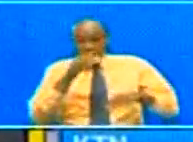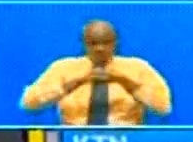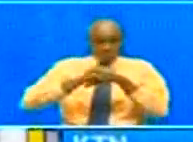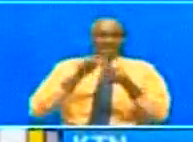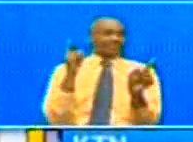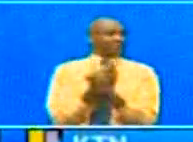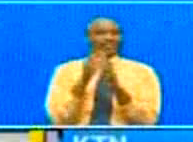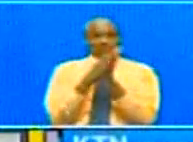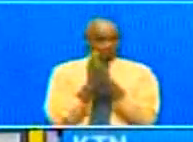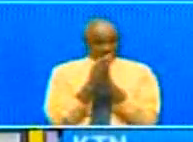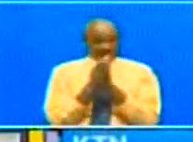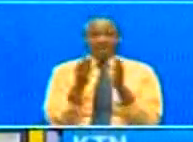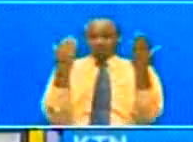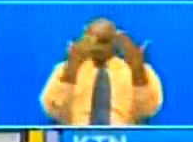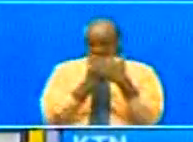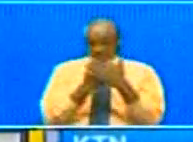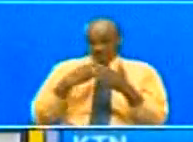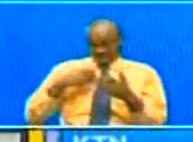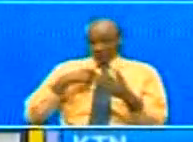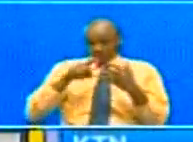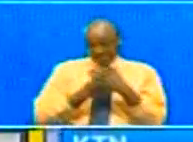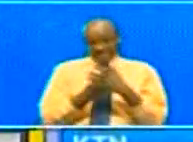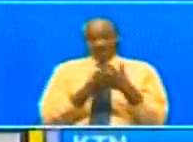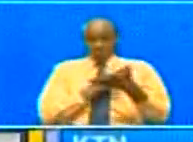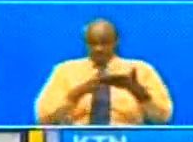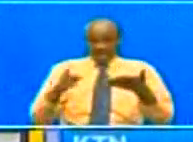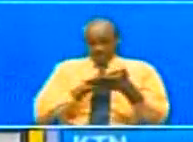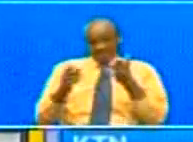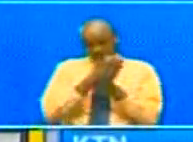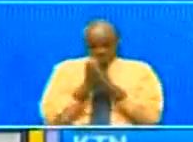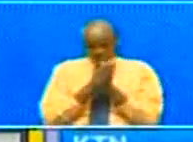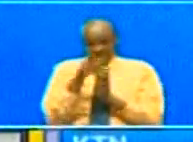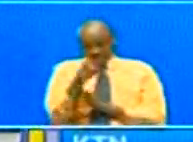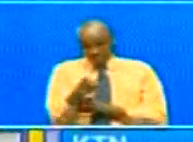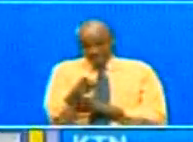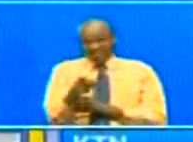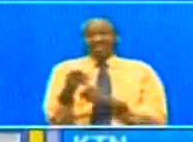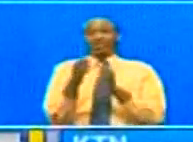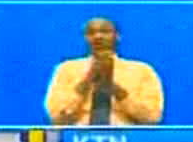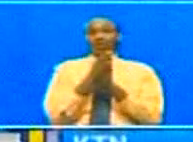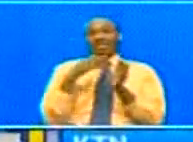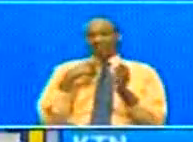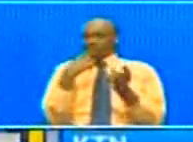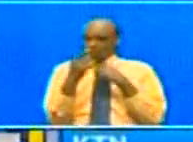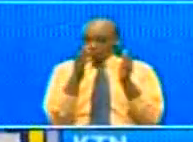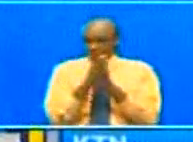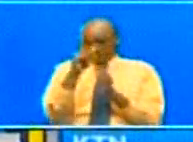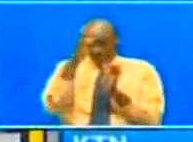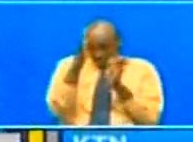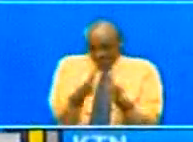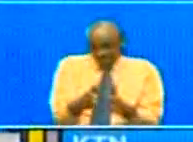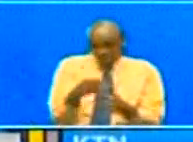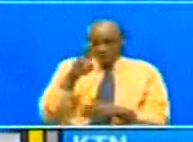ballgame altogether. Tonight on our inaugural weekly segment, The Adventurer, Kitchen's Charles Gitonga speaks to Ismail Wakhone,